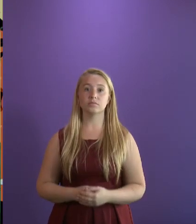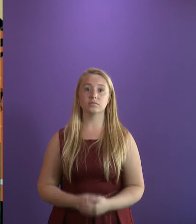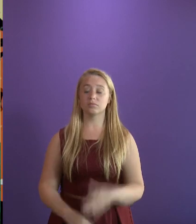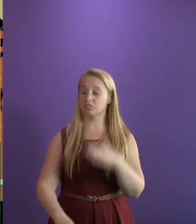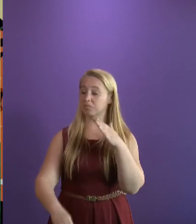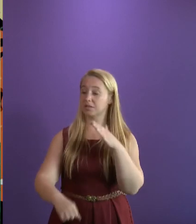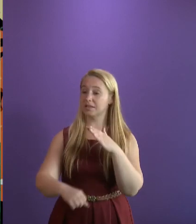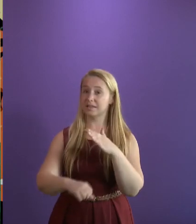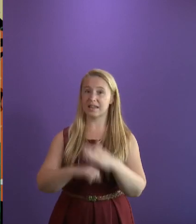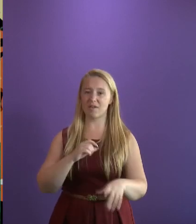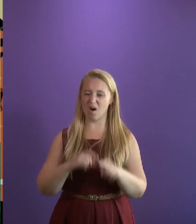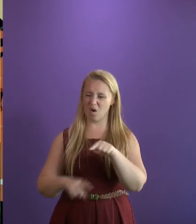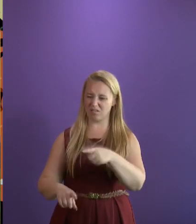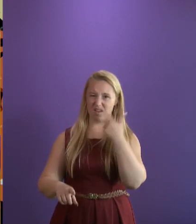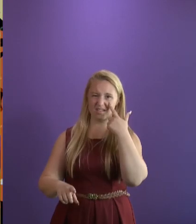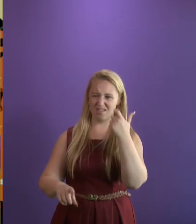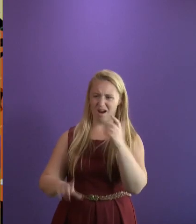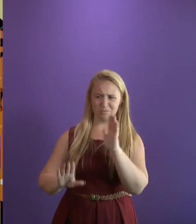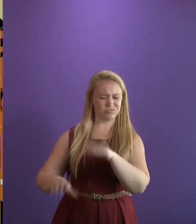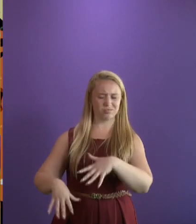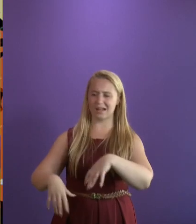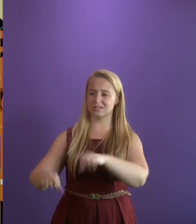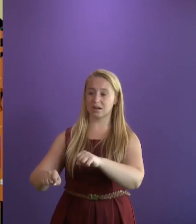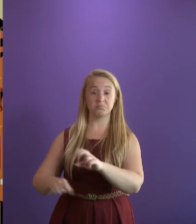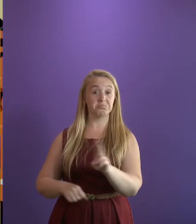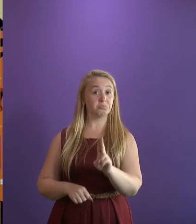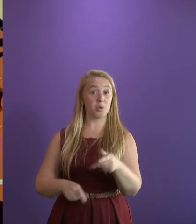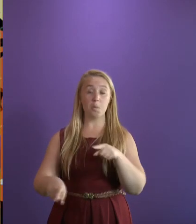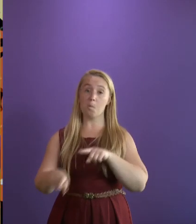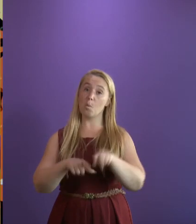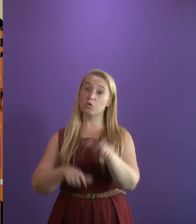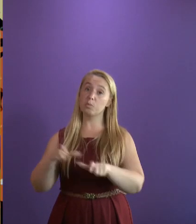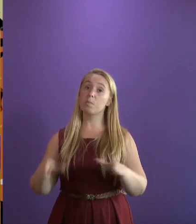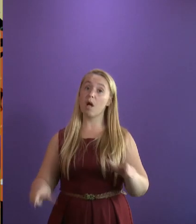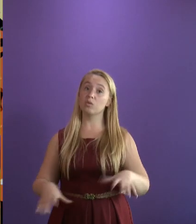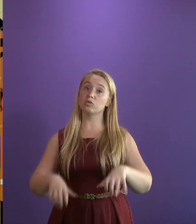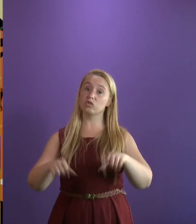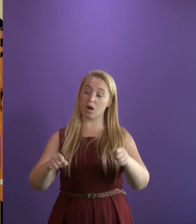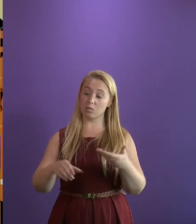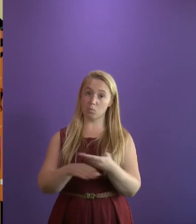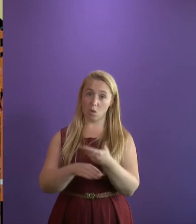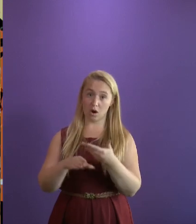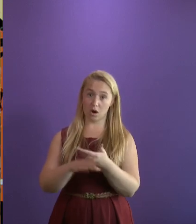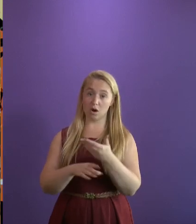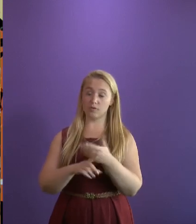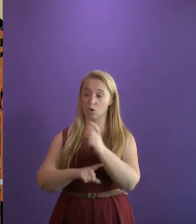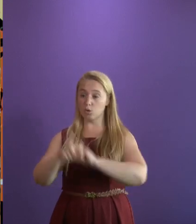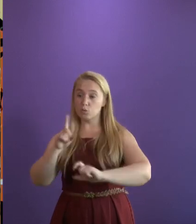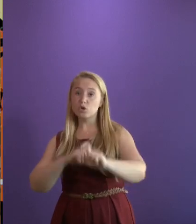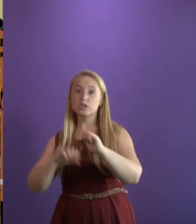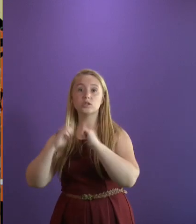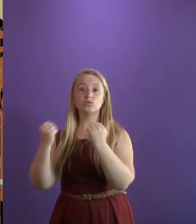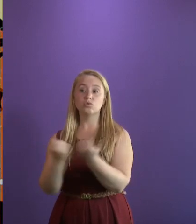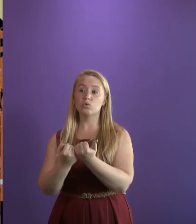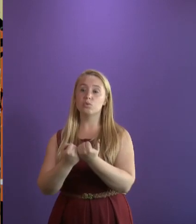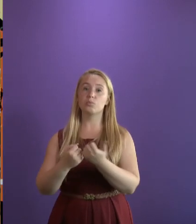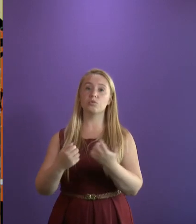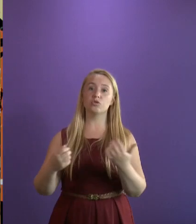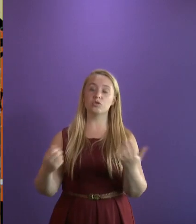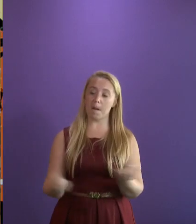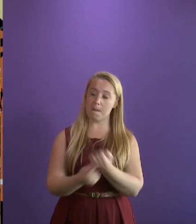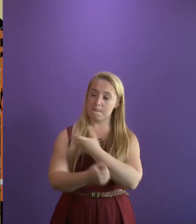it's an important message as well. A lot of people in politics now started their working and still do, work in the community groups, work in community empowerment